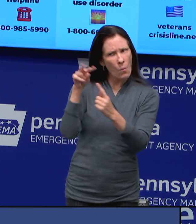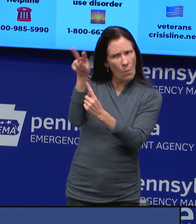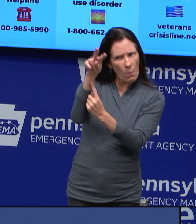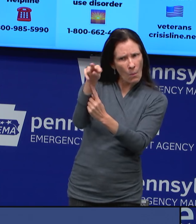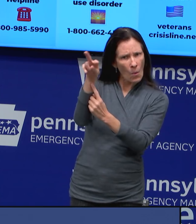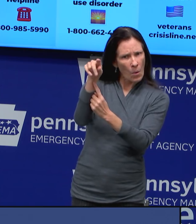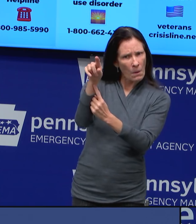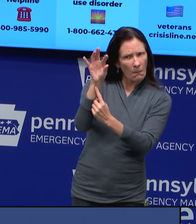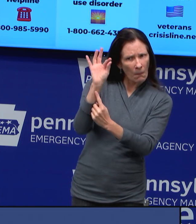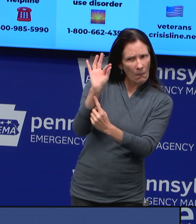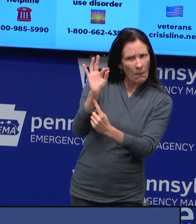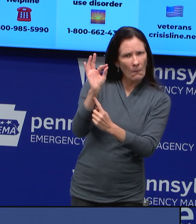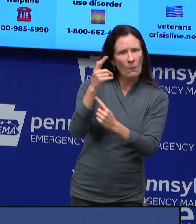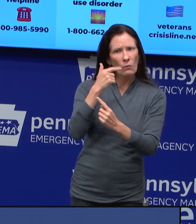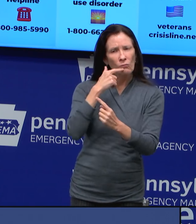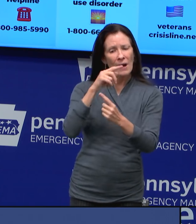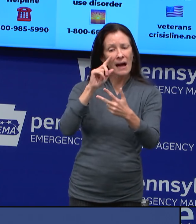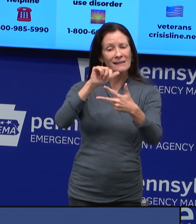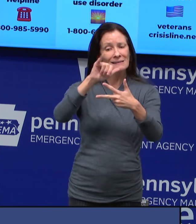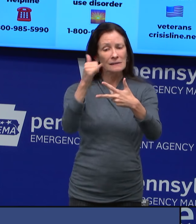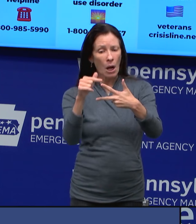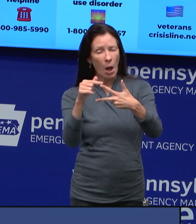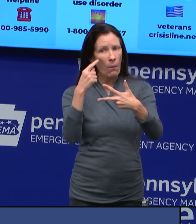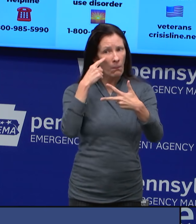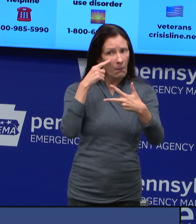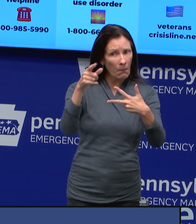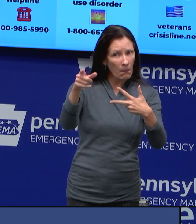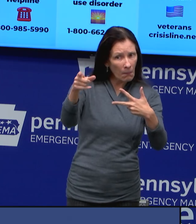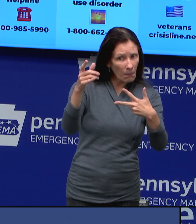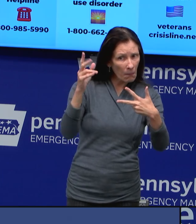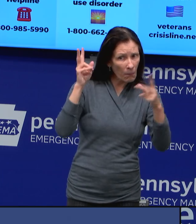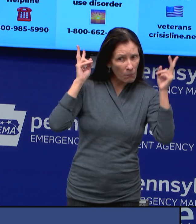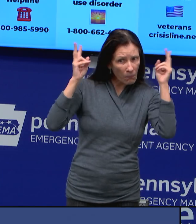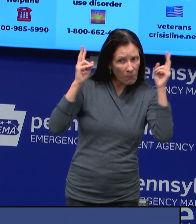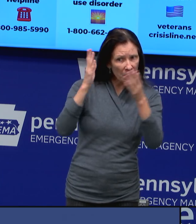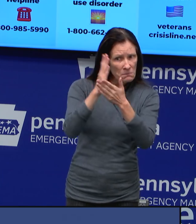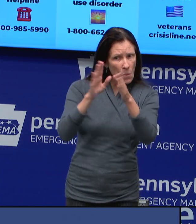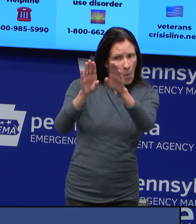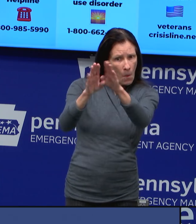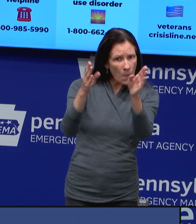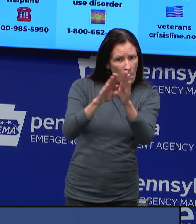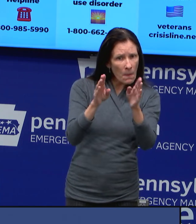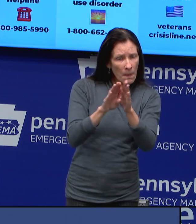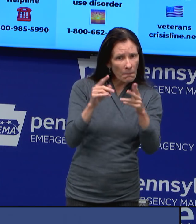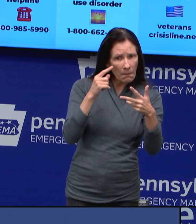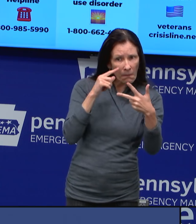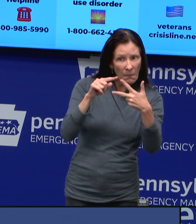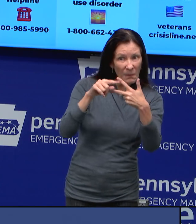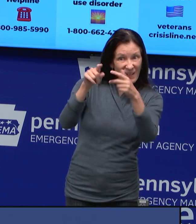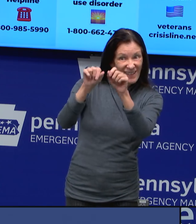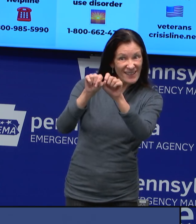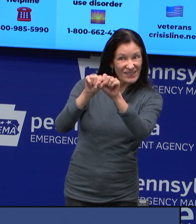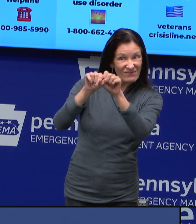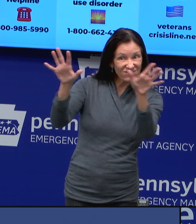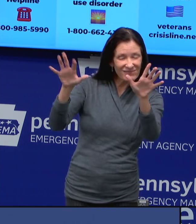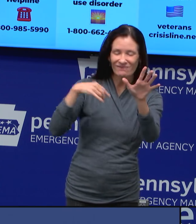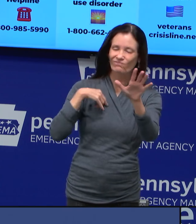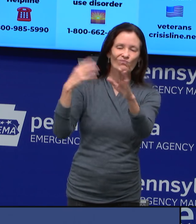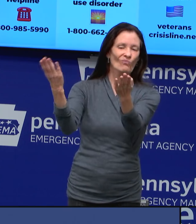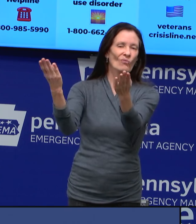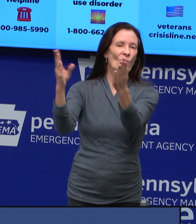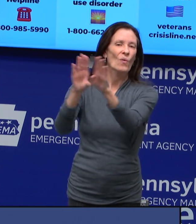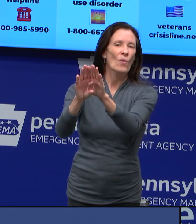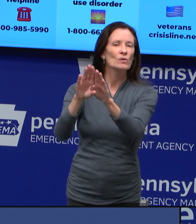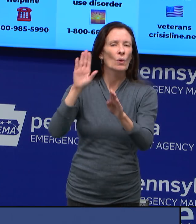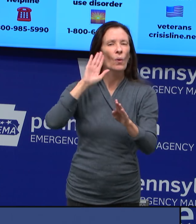yellow, and then we'll be implementing our measures to make sure that there are no outbreaks. And I think that people in those areas of Pennsylvania